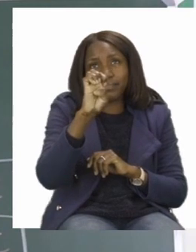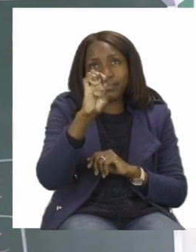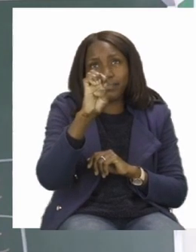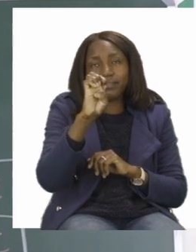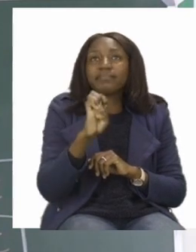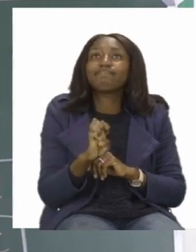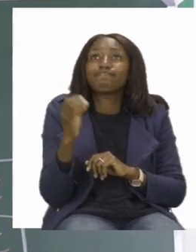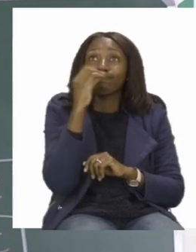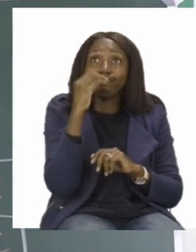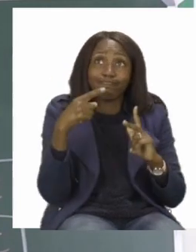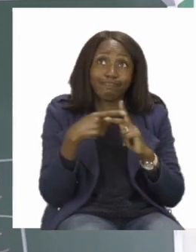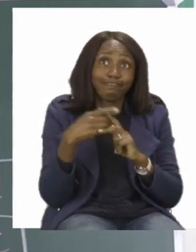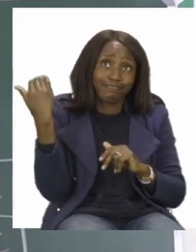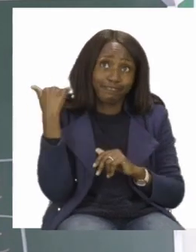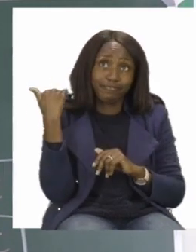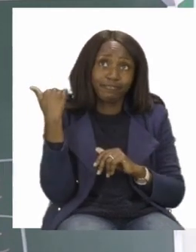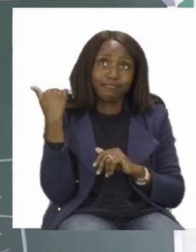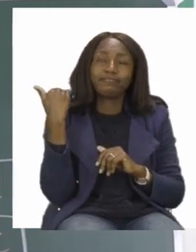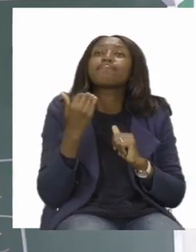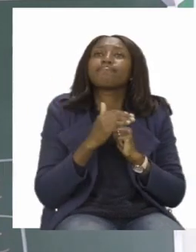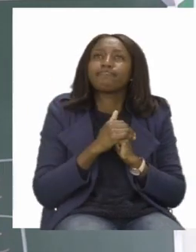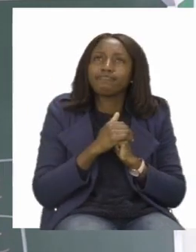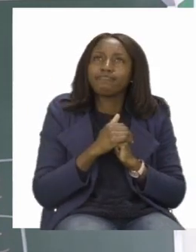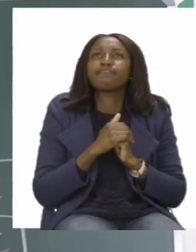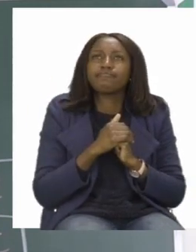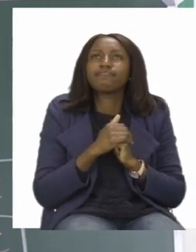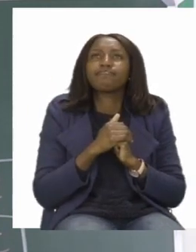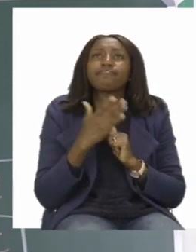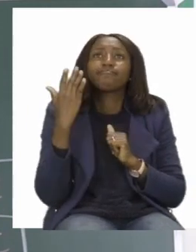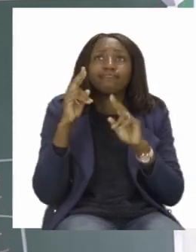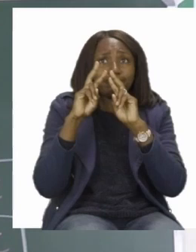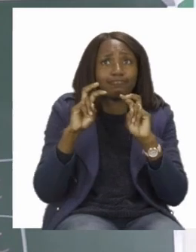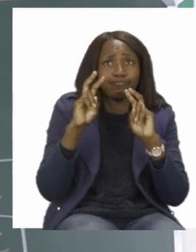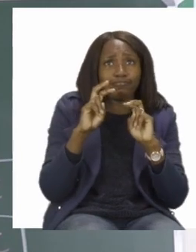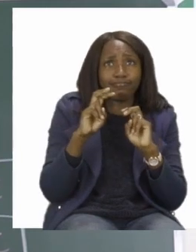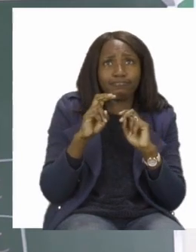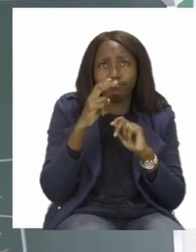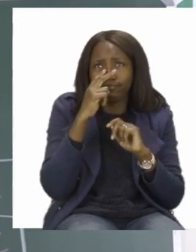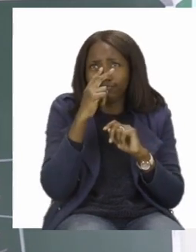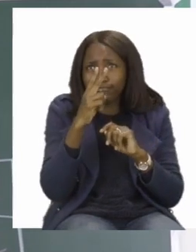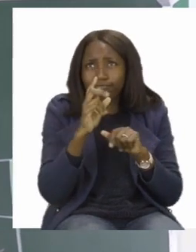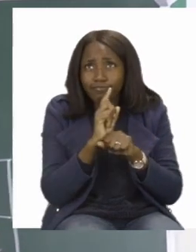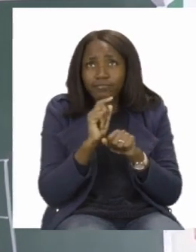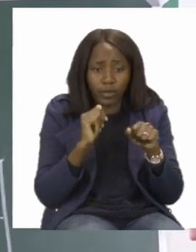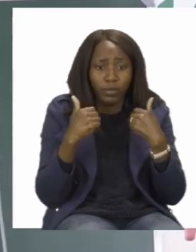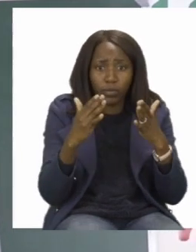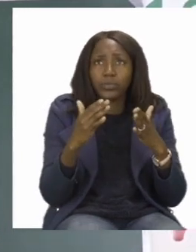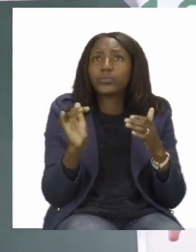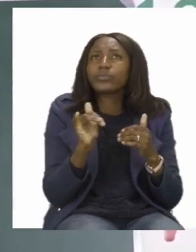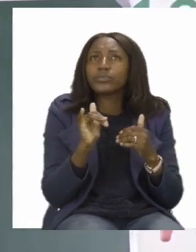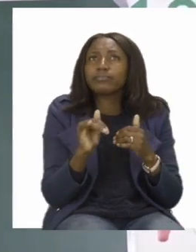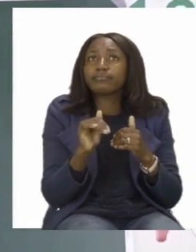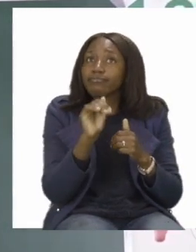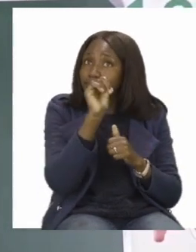the word ate. Now, remember, when you're looking for a word, you need to start with the first